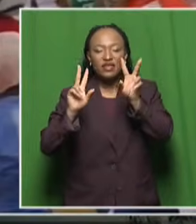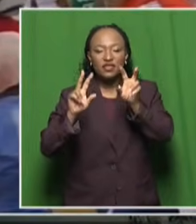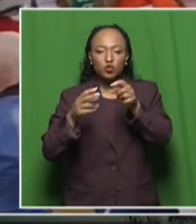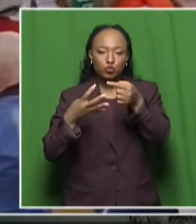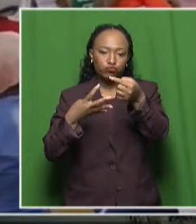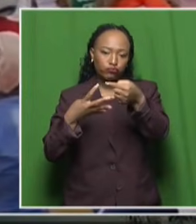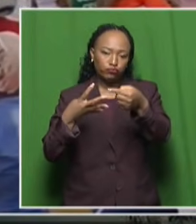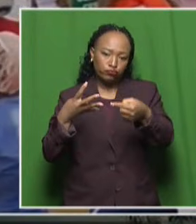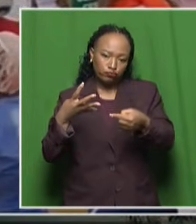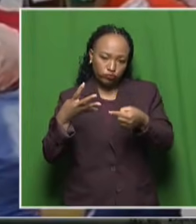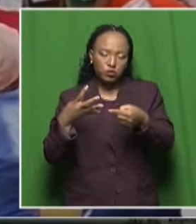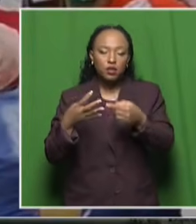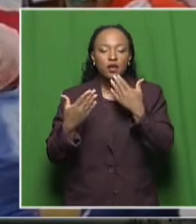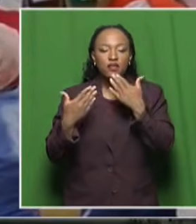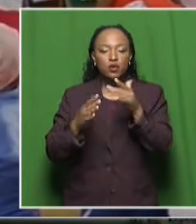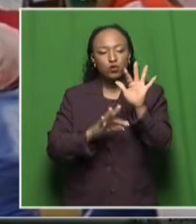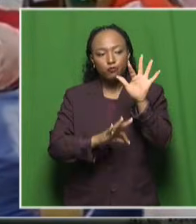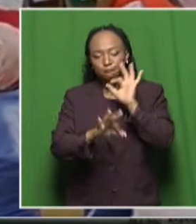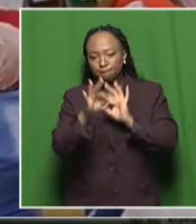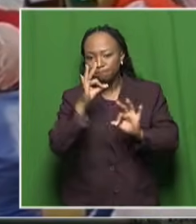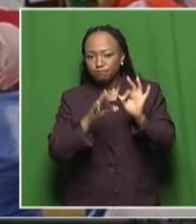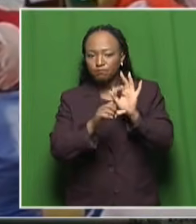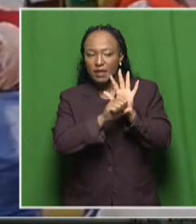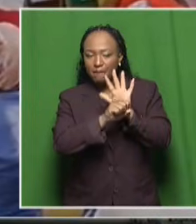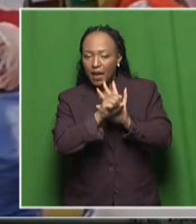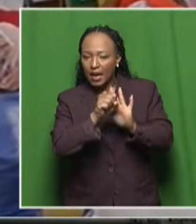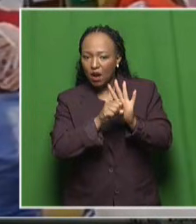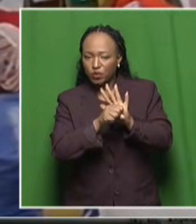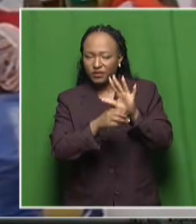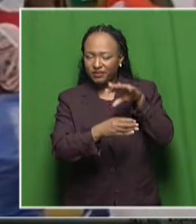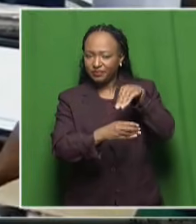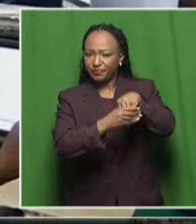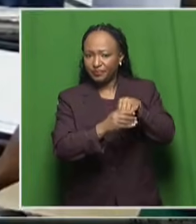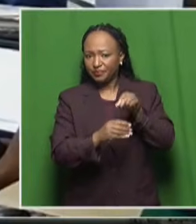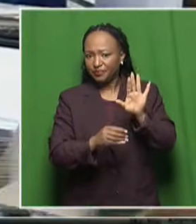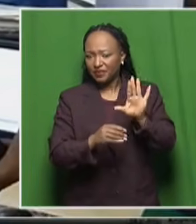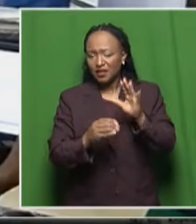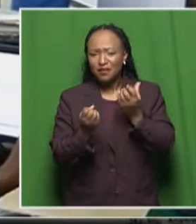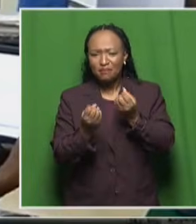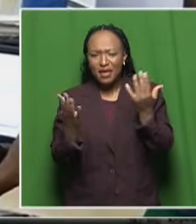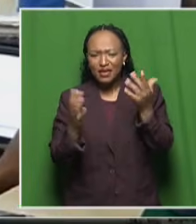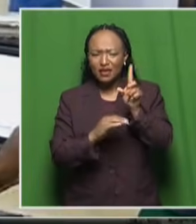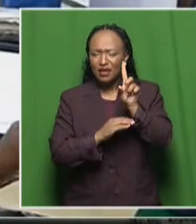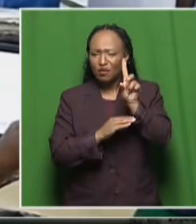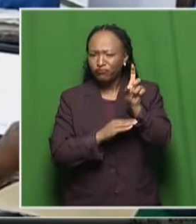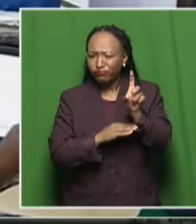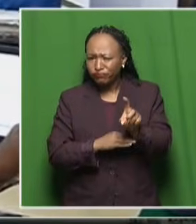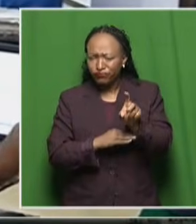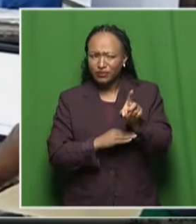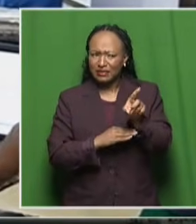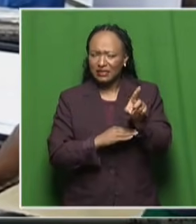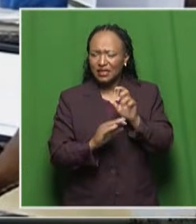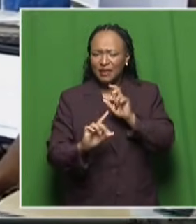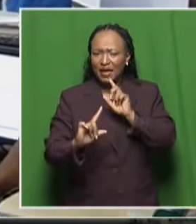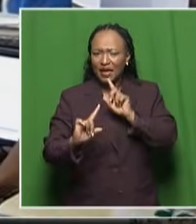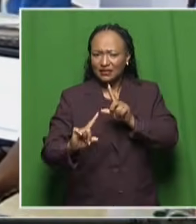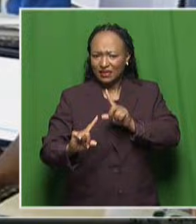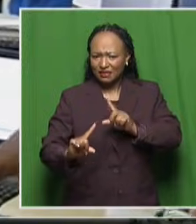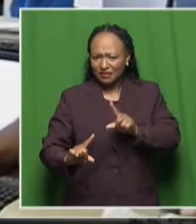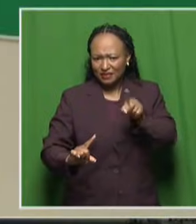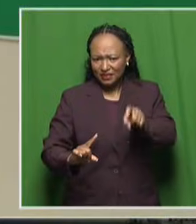thanks so much for contextualizing that for us, because, as you say, there are still so many questions that need to be answered.